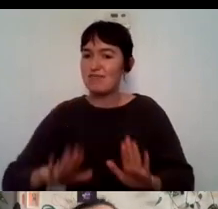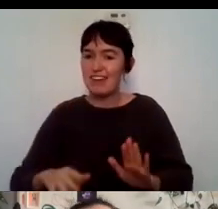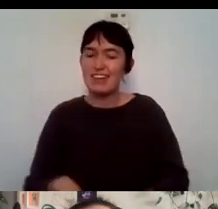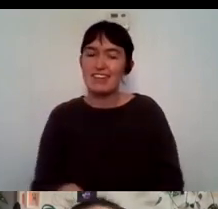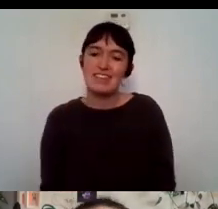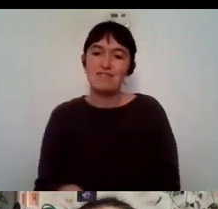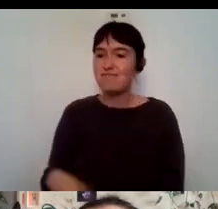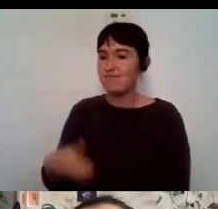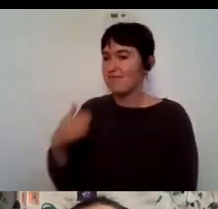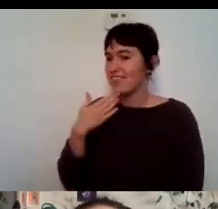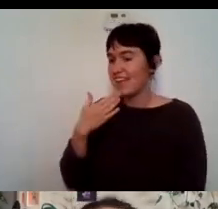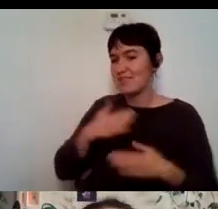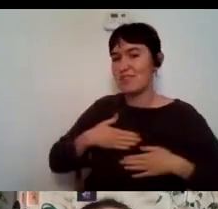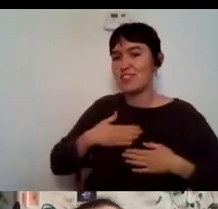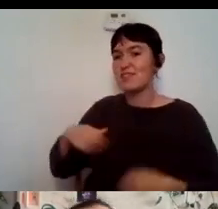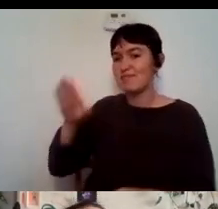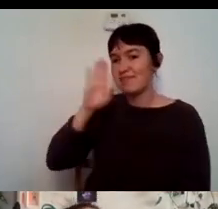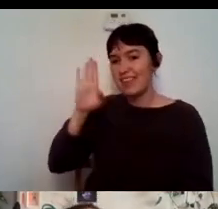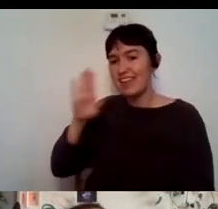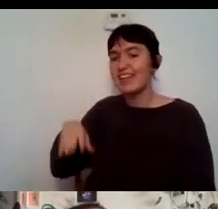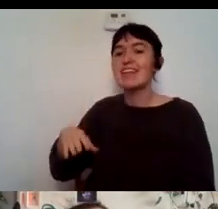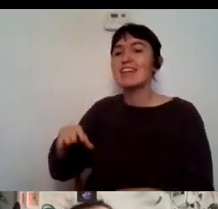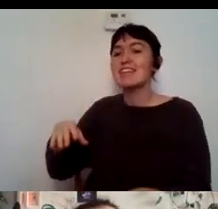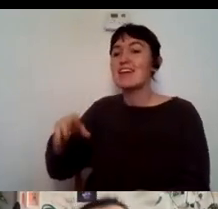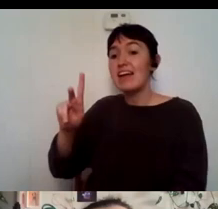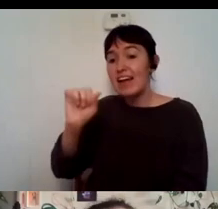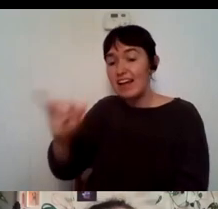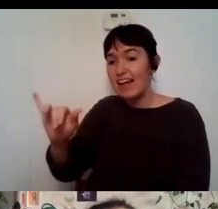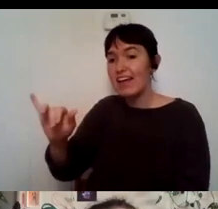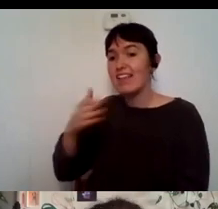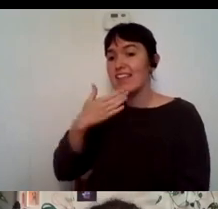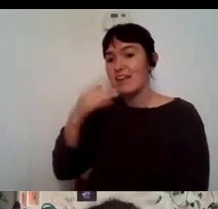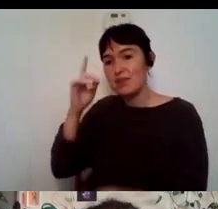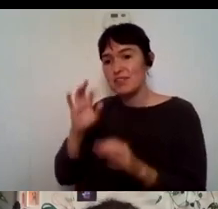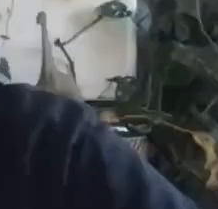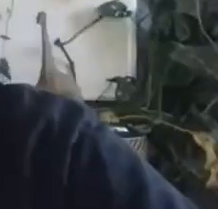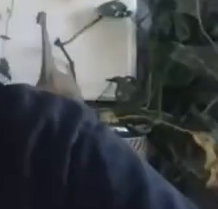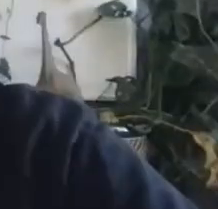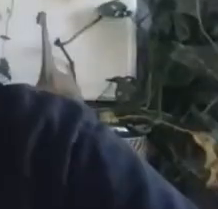everybody, we'll see you next week. Kay, thank you for interpreting, and we'll see you next time. Bye, everyone.